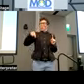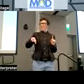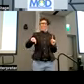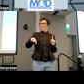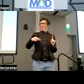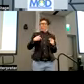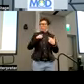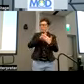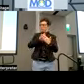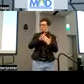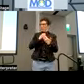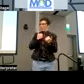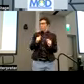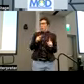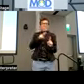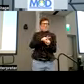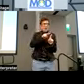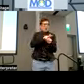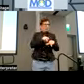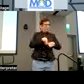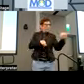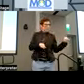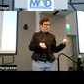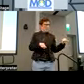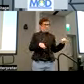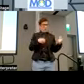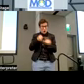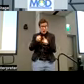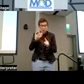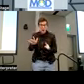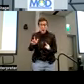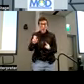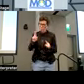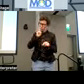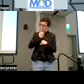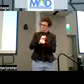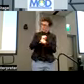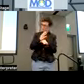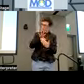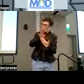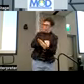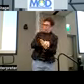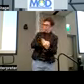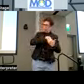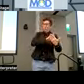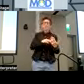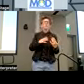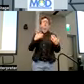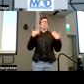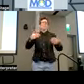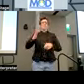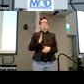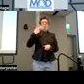something and try it somewhere else to see if it was just luck or maybe it's replicable. So we called it structured